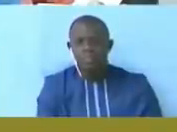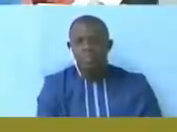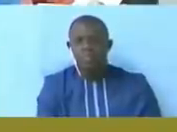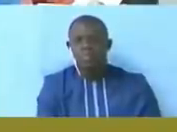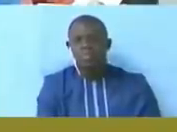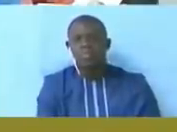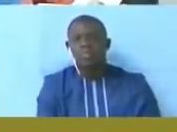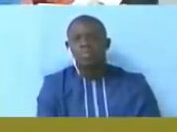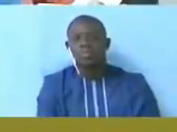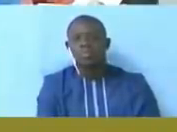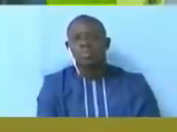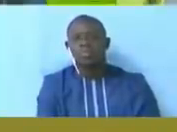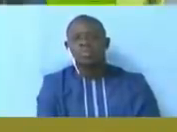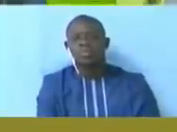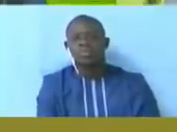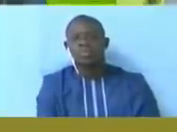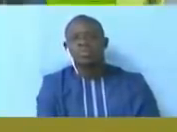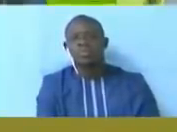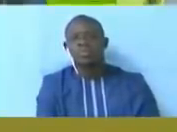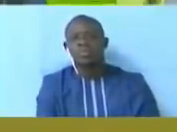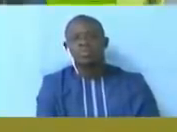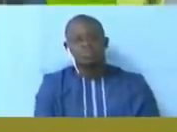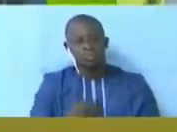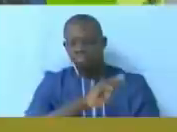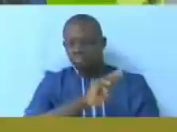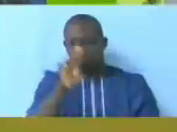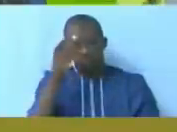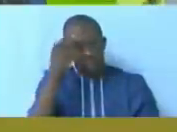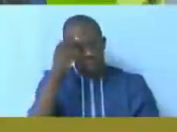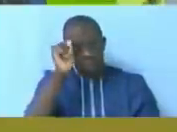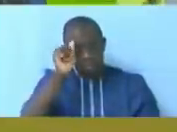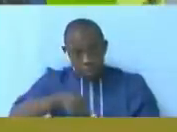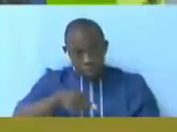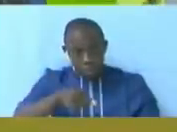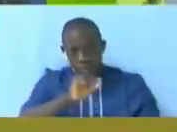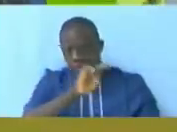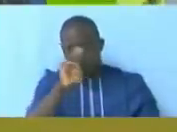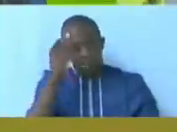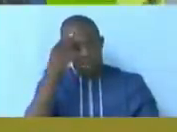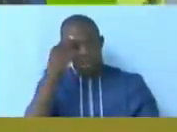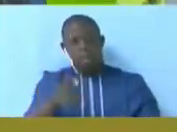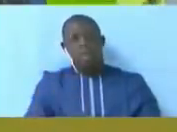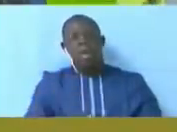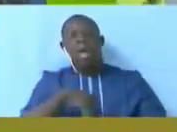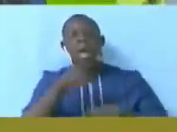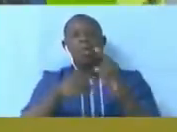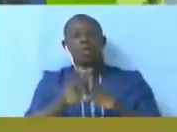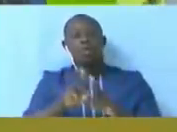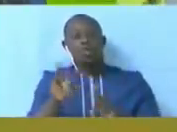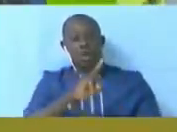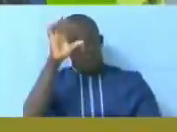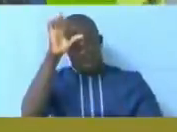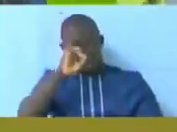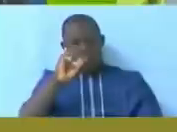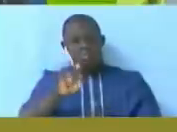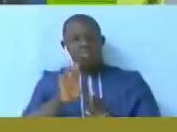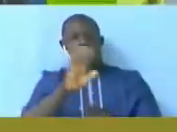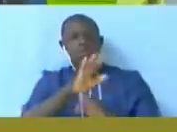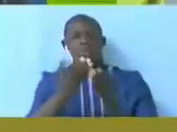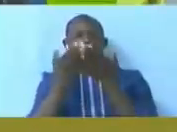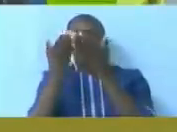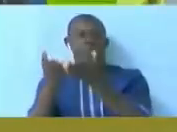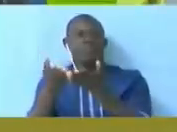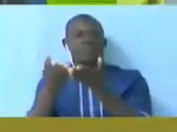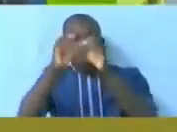abitar le la maroko no la ba. I don't think that was possible. Han ma mira obekeno la. My strongest conviction is that they must have surrendered them to